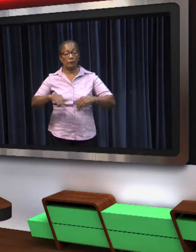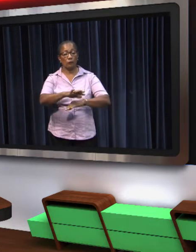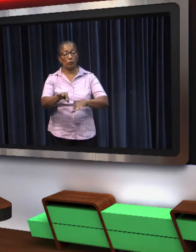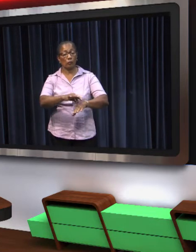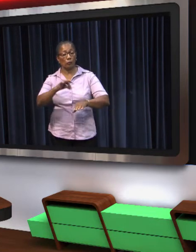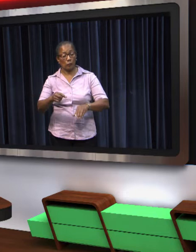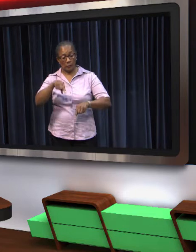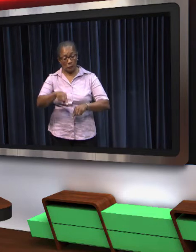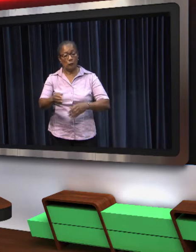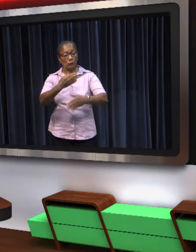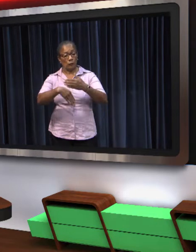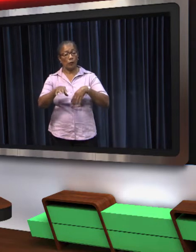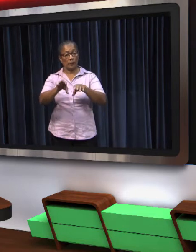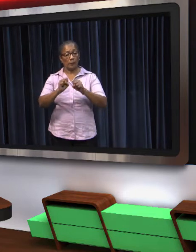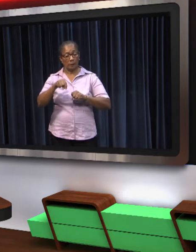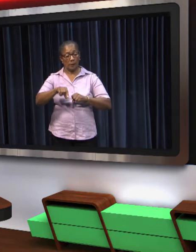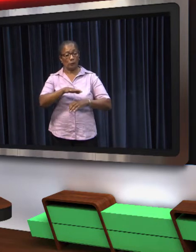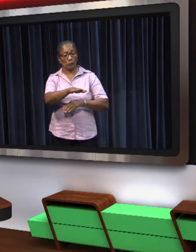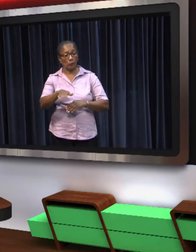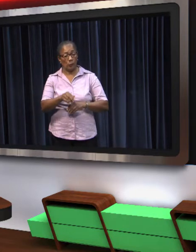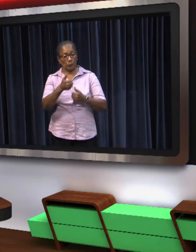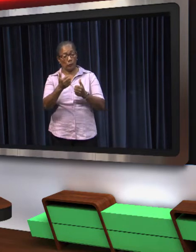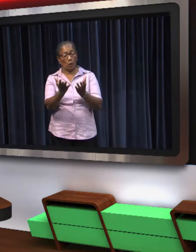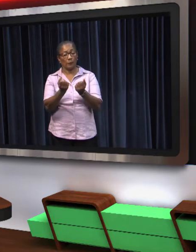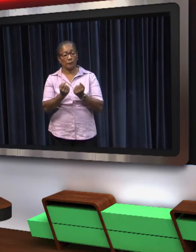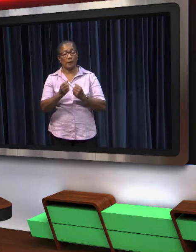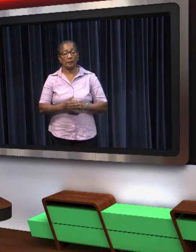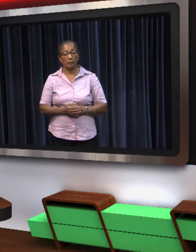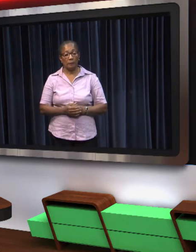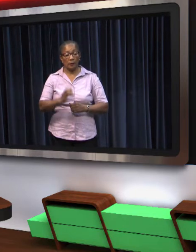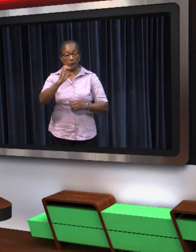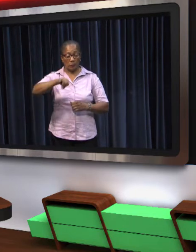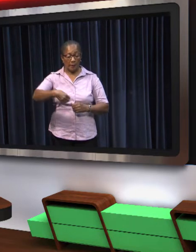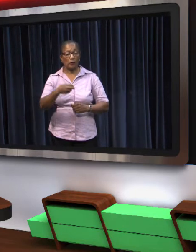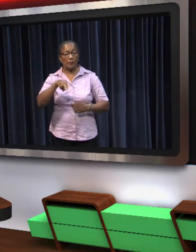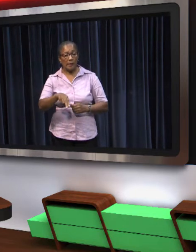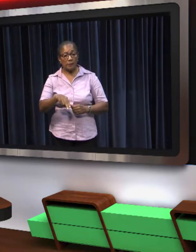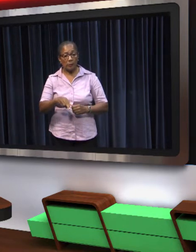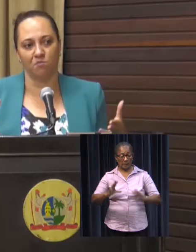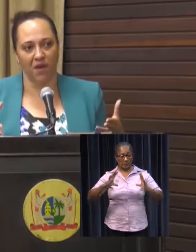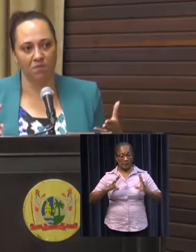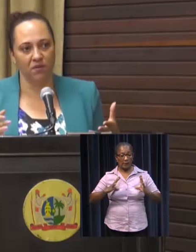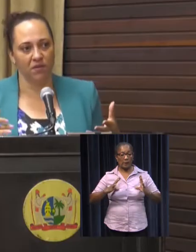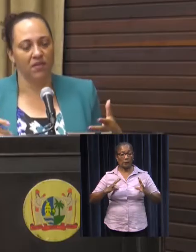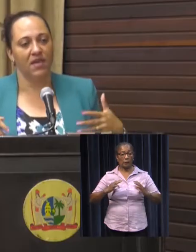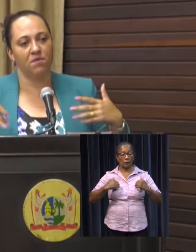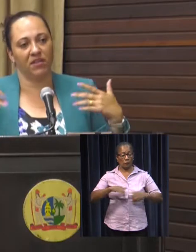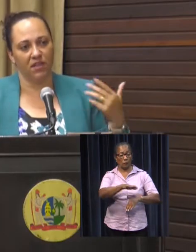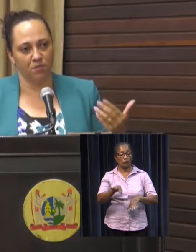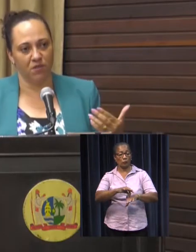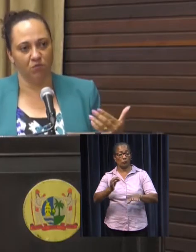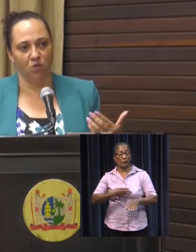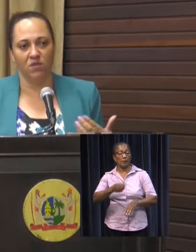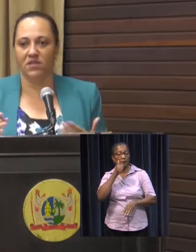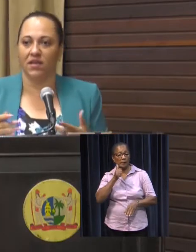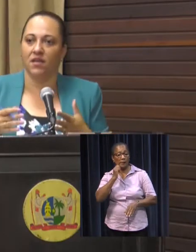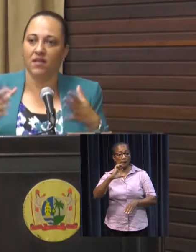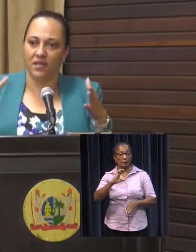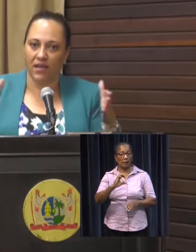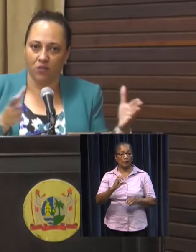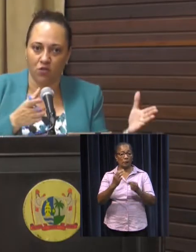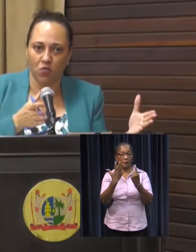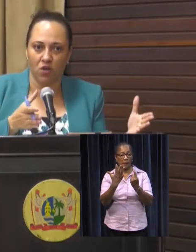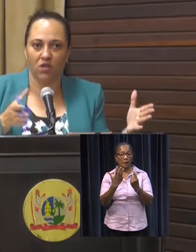The Ministry of Health is already preparing for this situation as well as possible. Cleopatra Jesrund, the